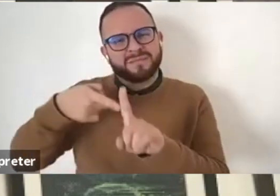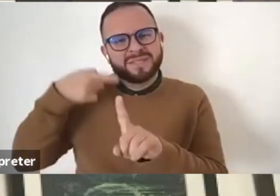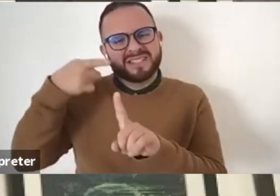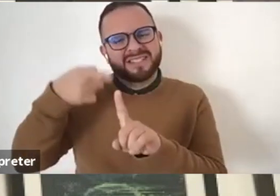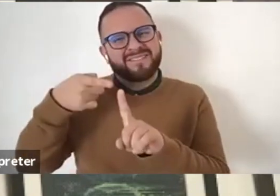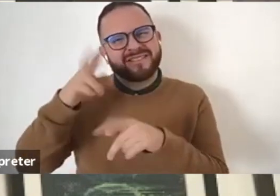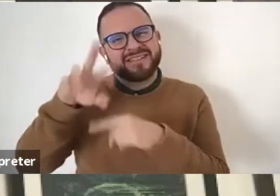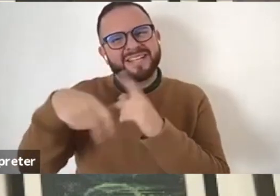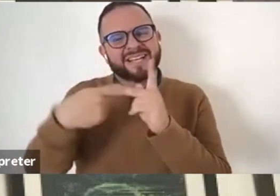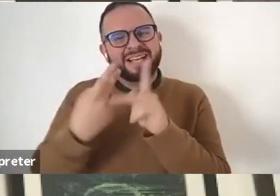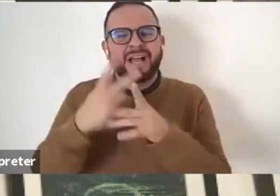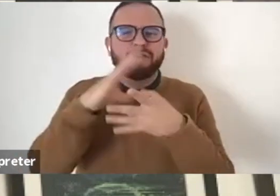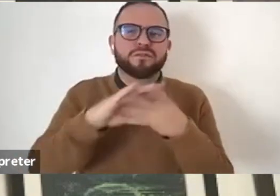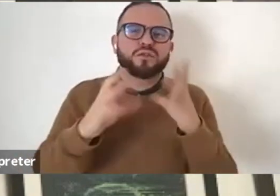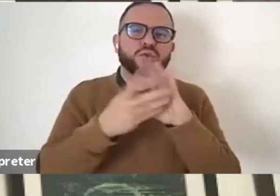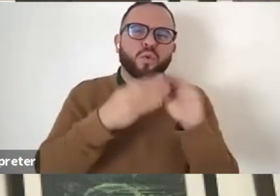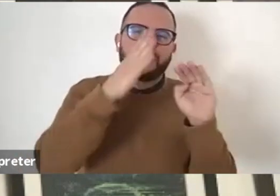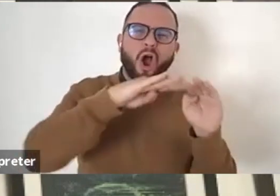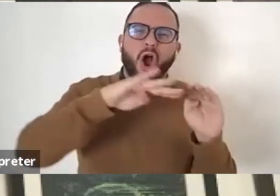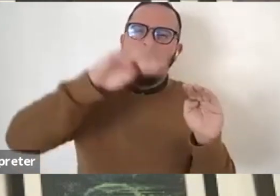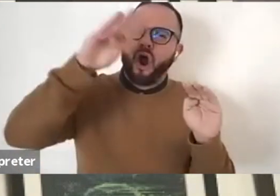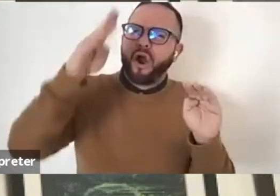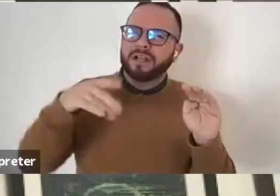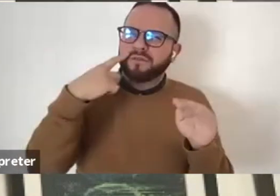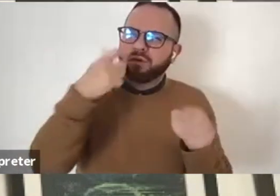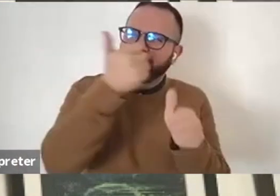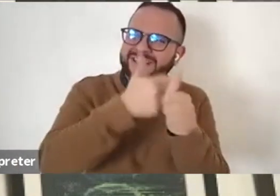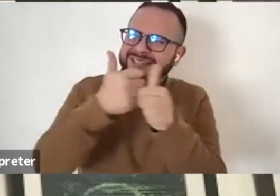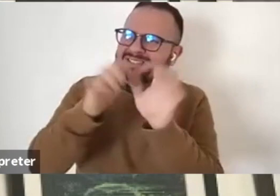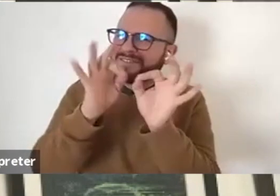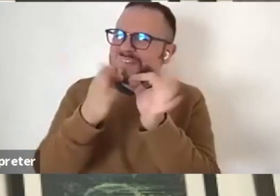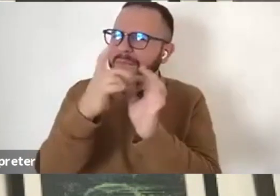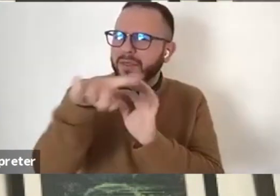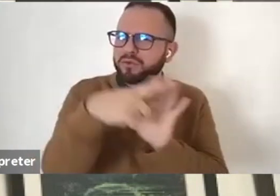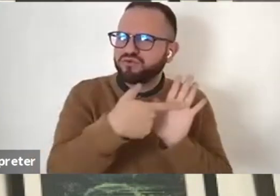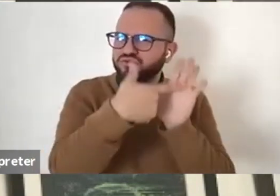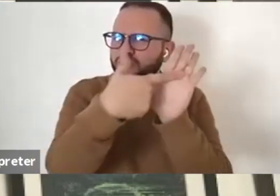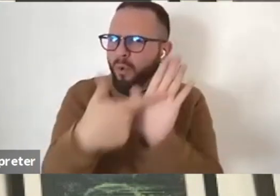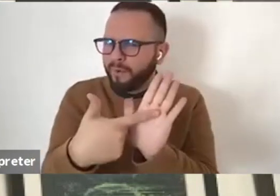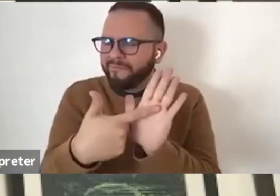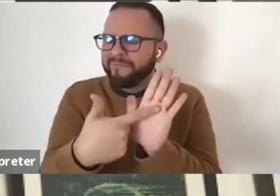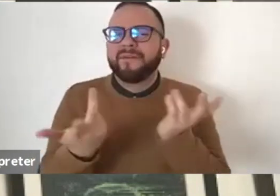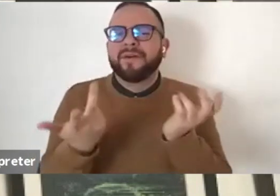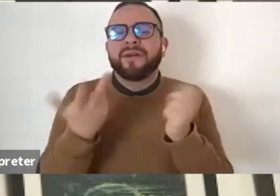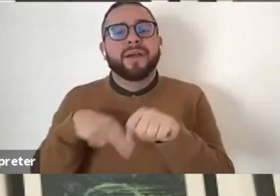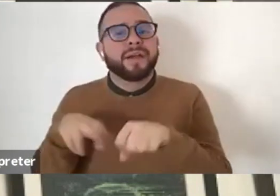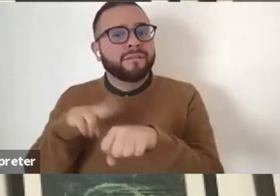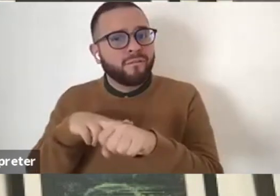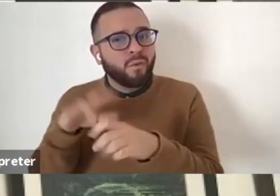for each one of the families that you are portraying. And of course, the film